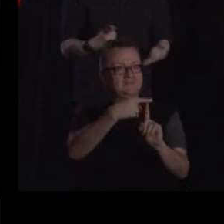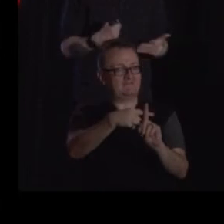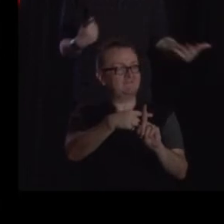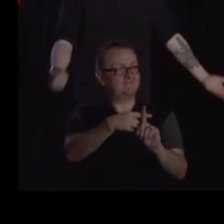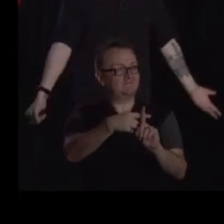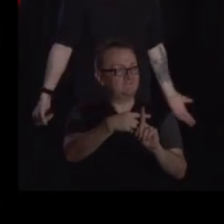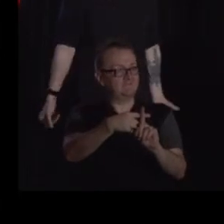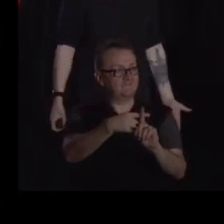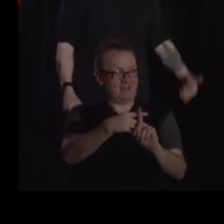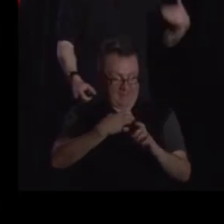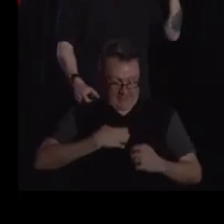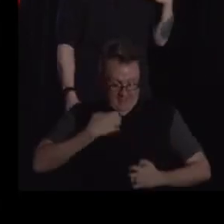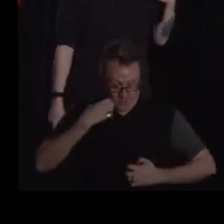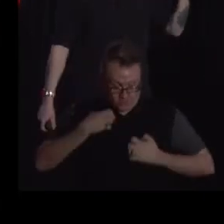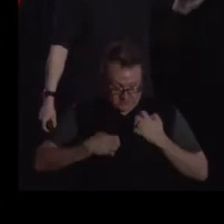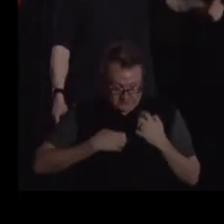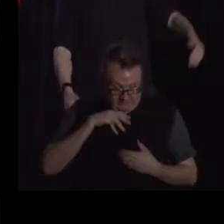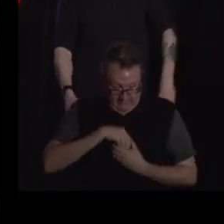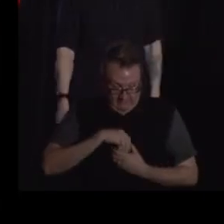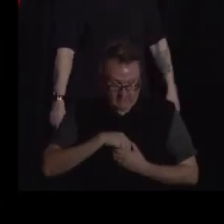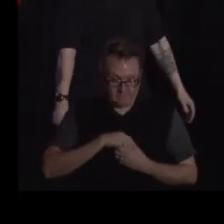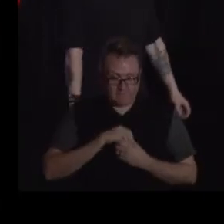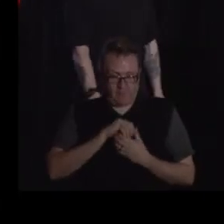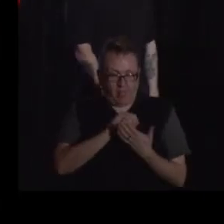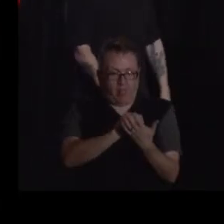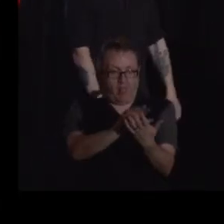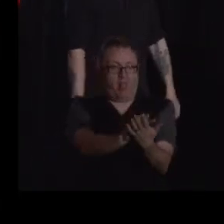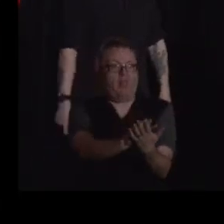nice, rad energy and just